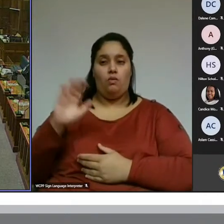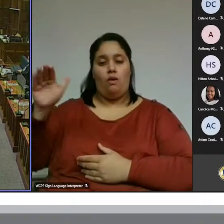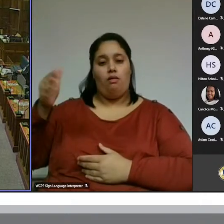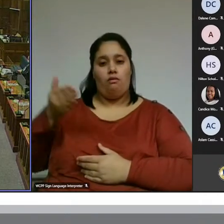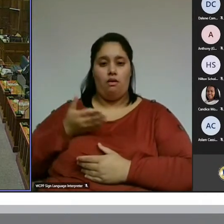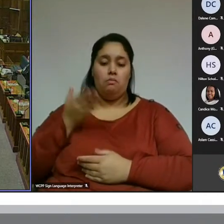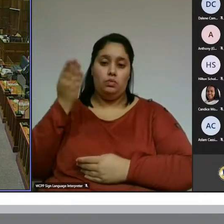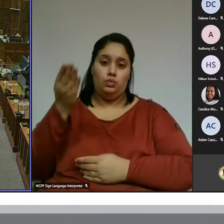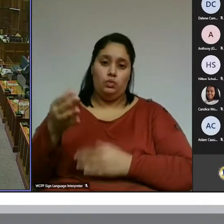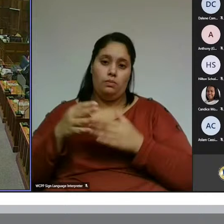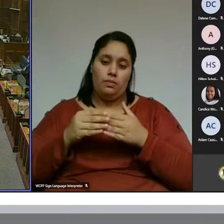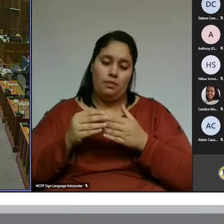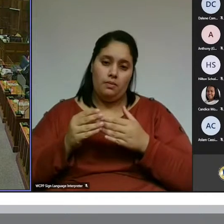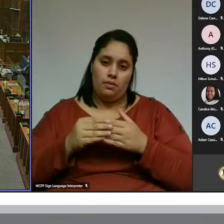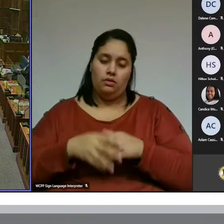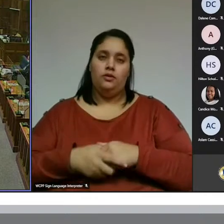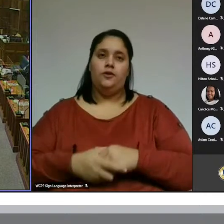welcome